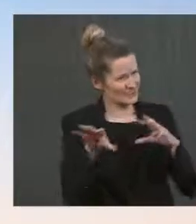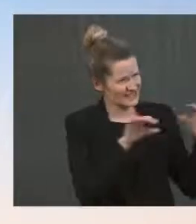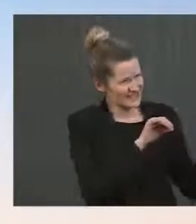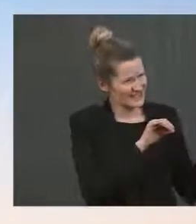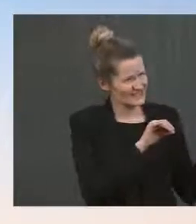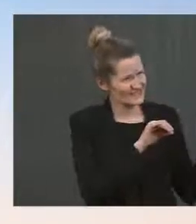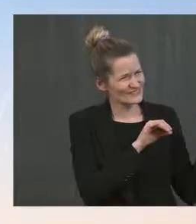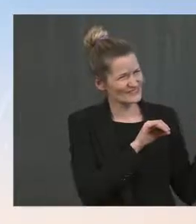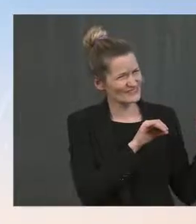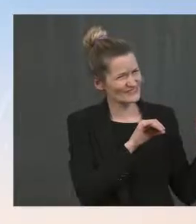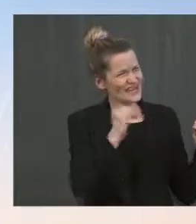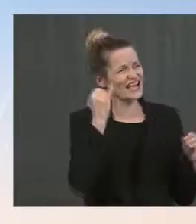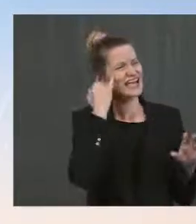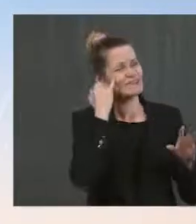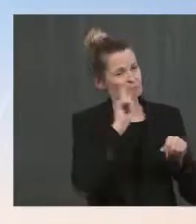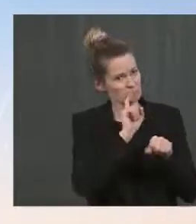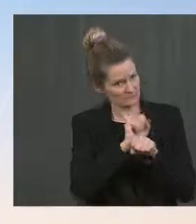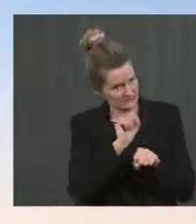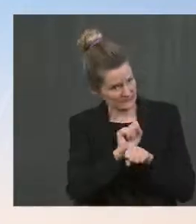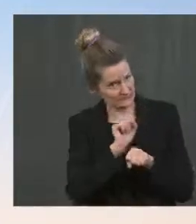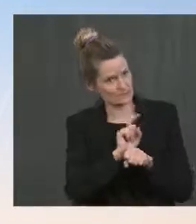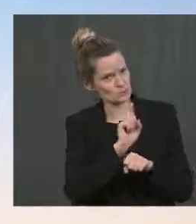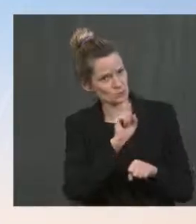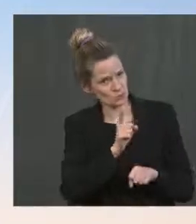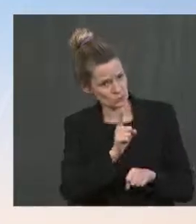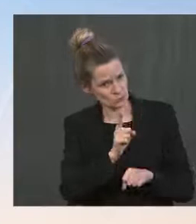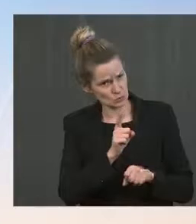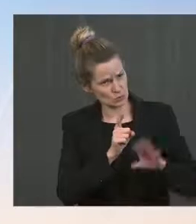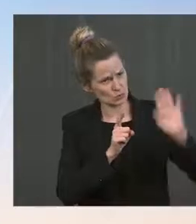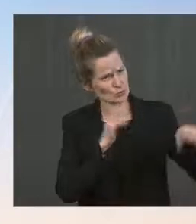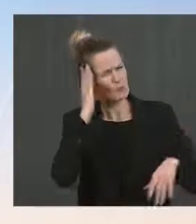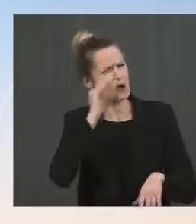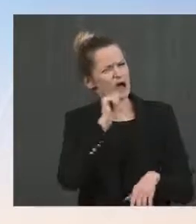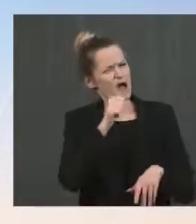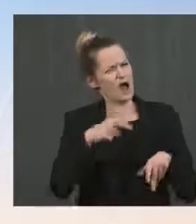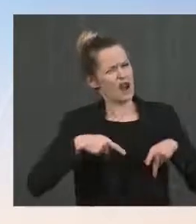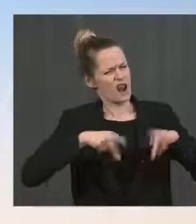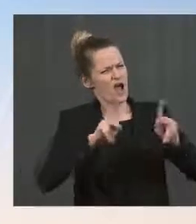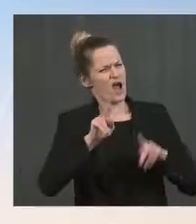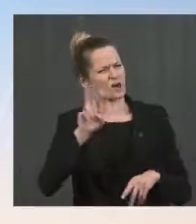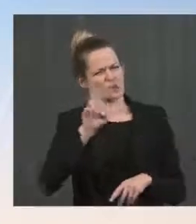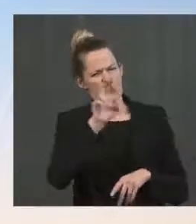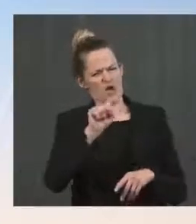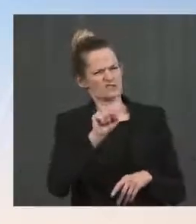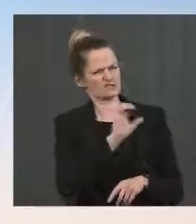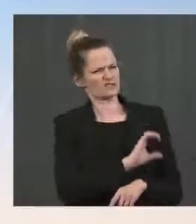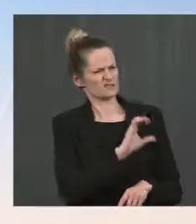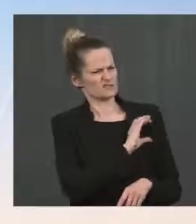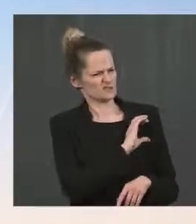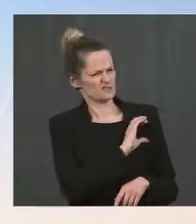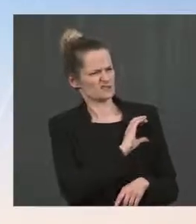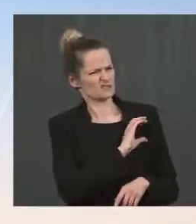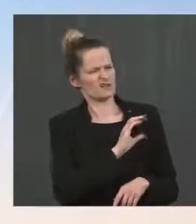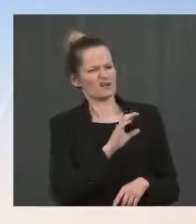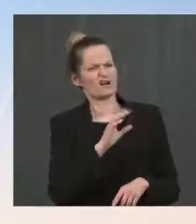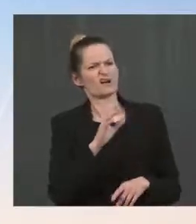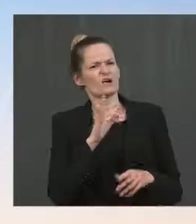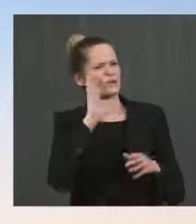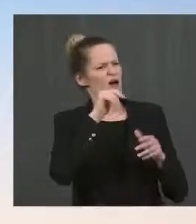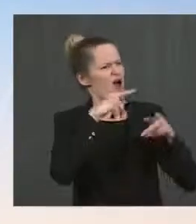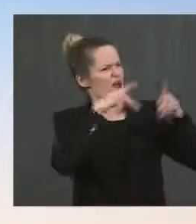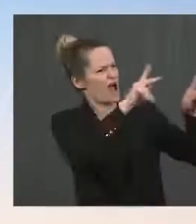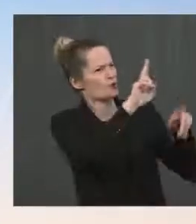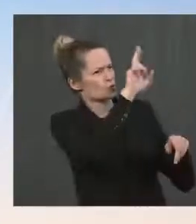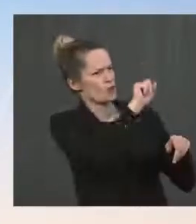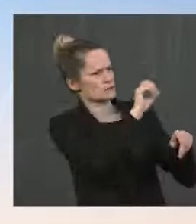sending personnel over there to do this job and to allow these passengers to leave on the flights? I understand they're not all Americans, but many